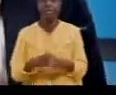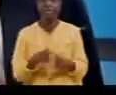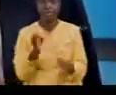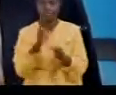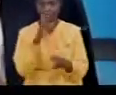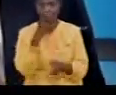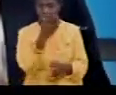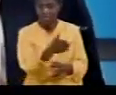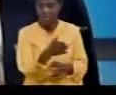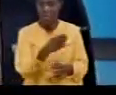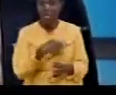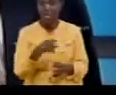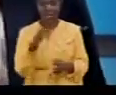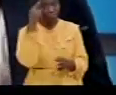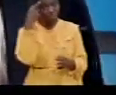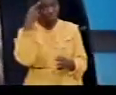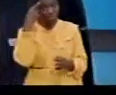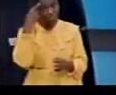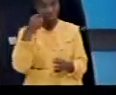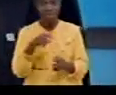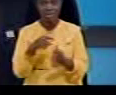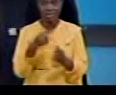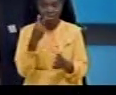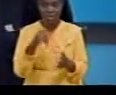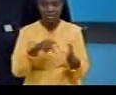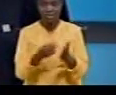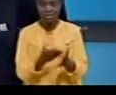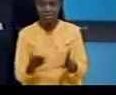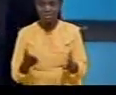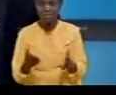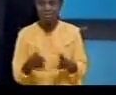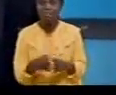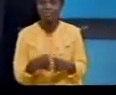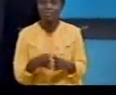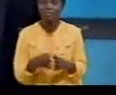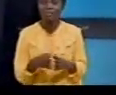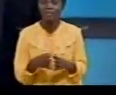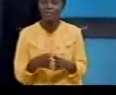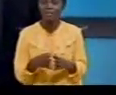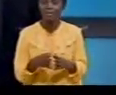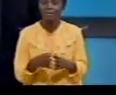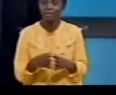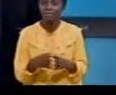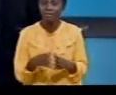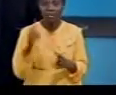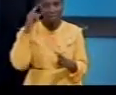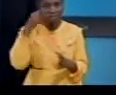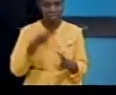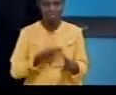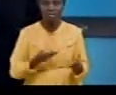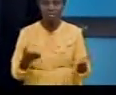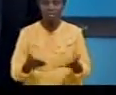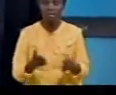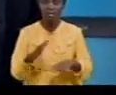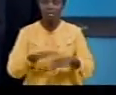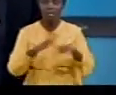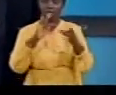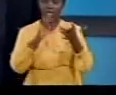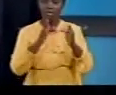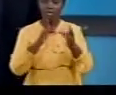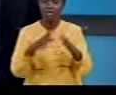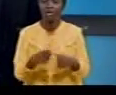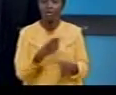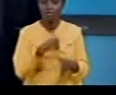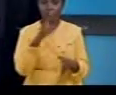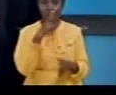are there and you've seen these things, these are what we're looking out for GCK 3.0. For us right there on social media, you are